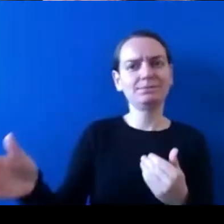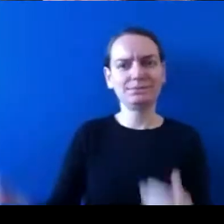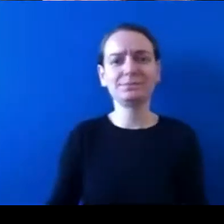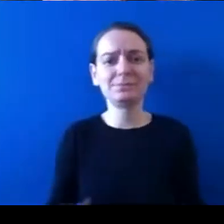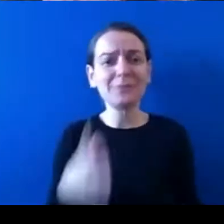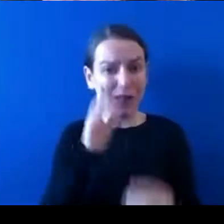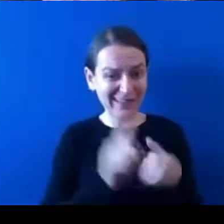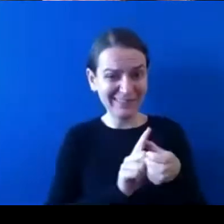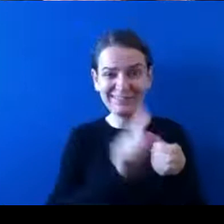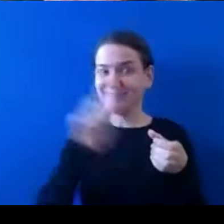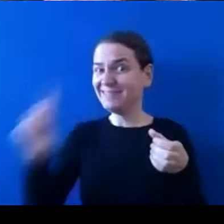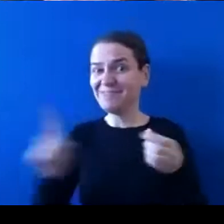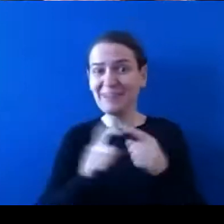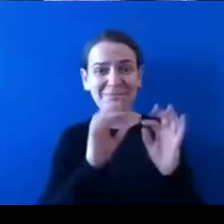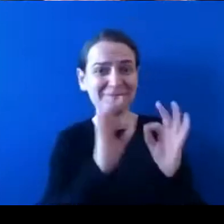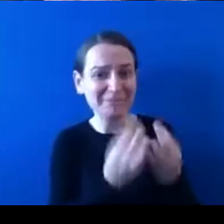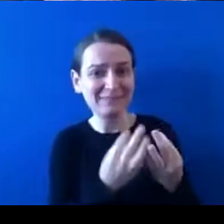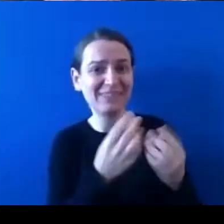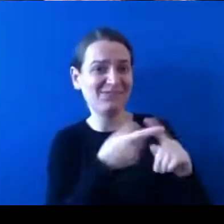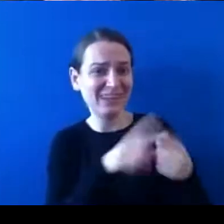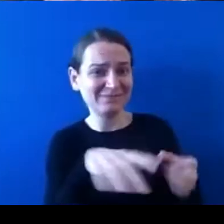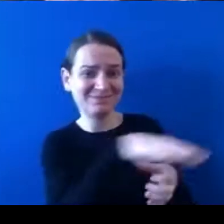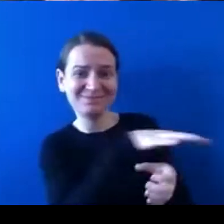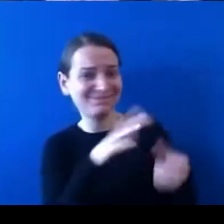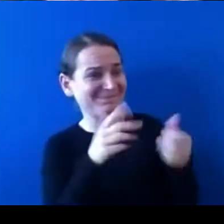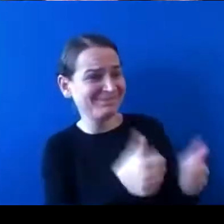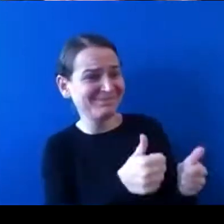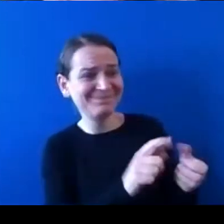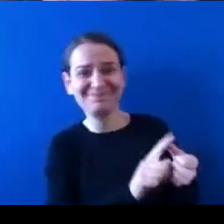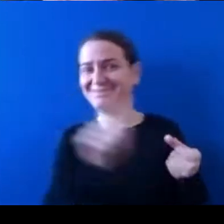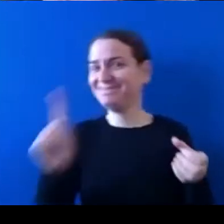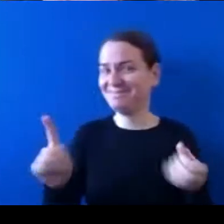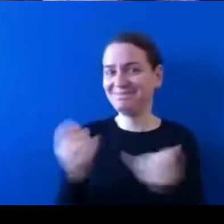your routes instead of just going along with somebody.